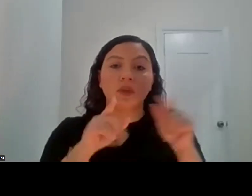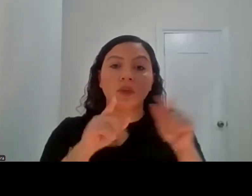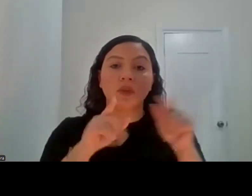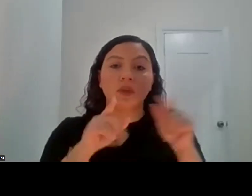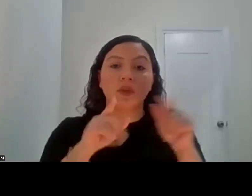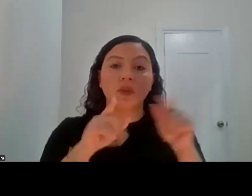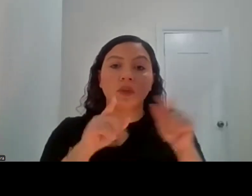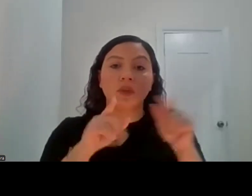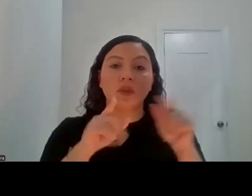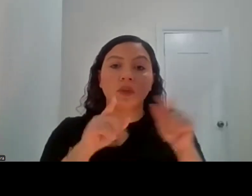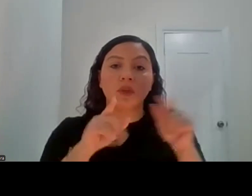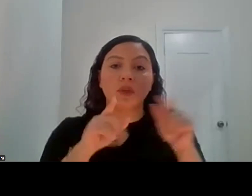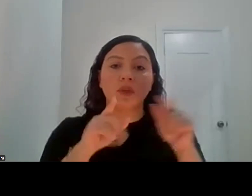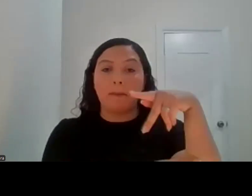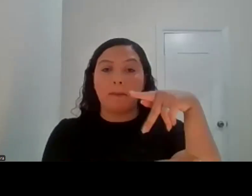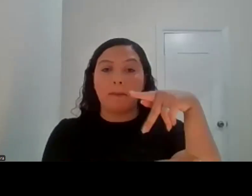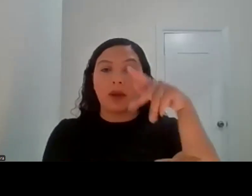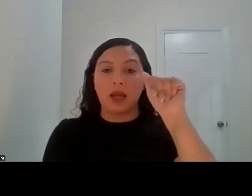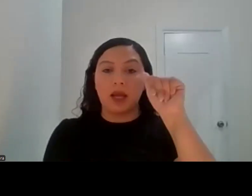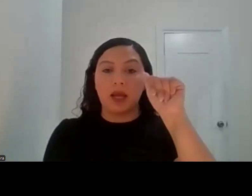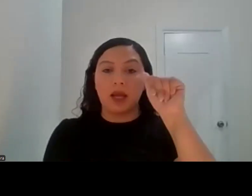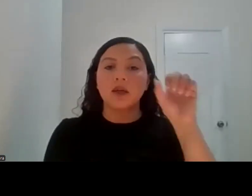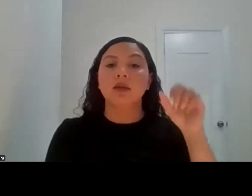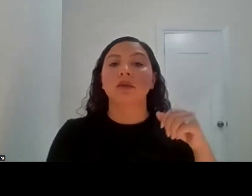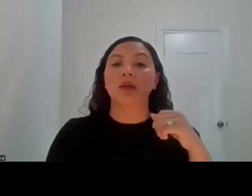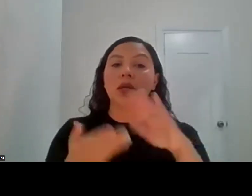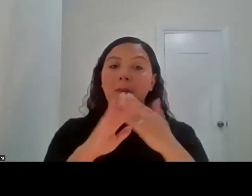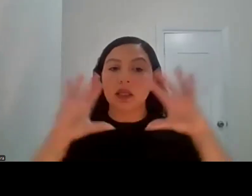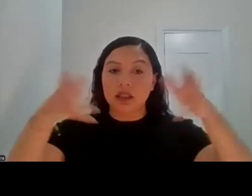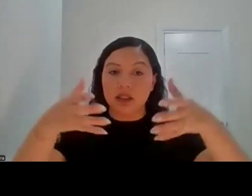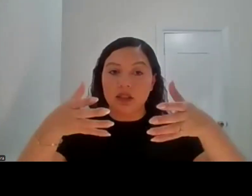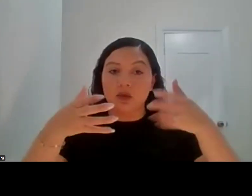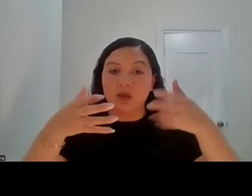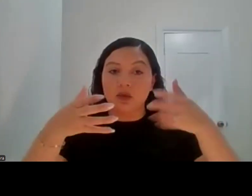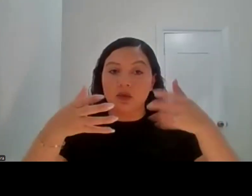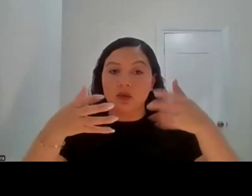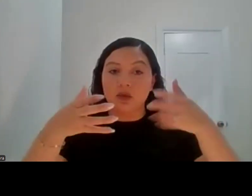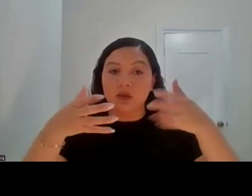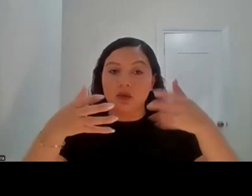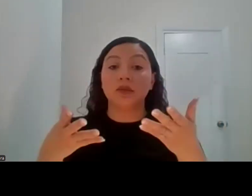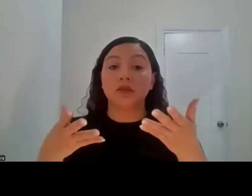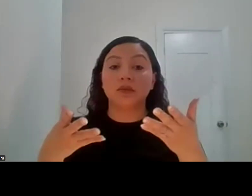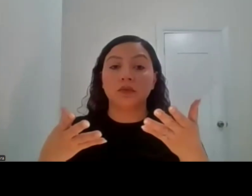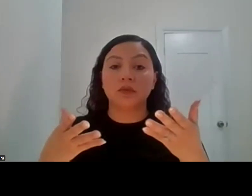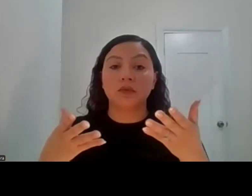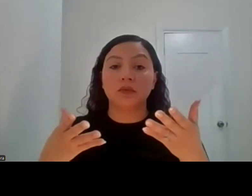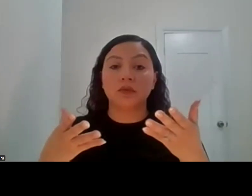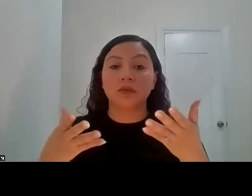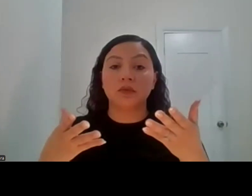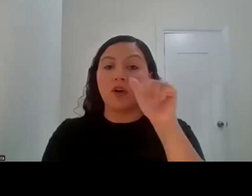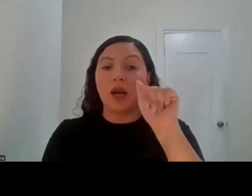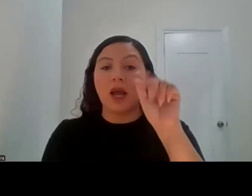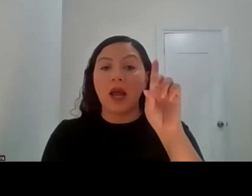committees. And then also to provide input to the development of AdLib media agendas. We do have